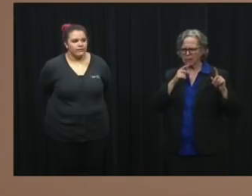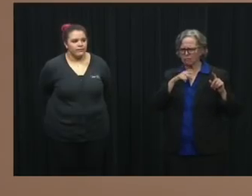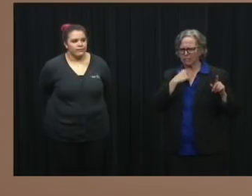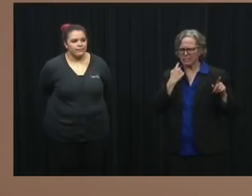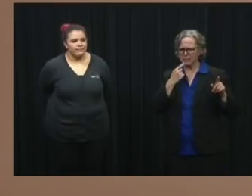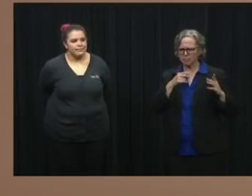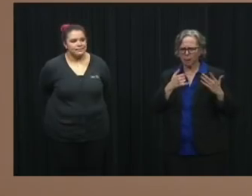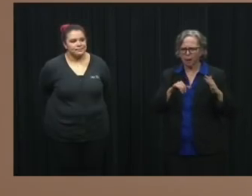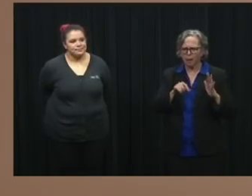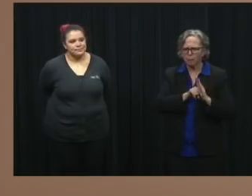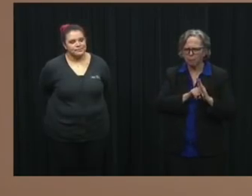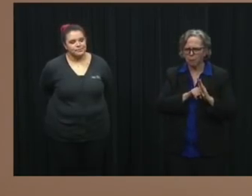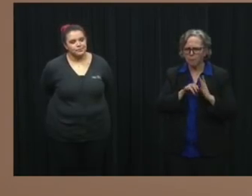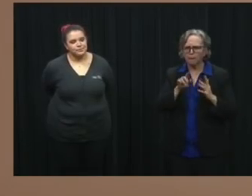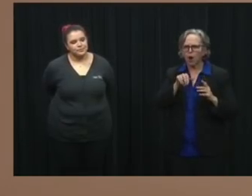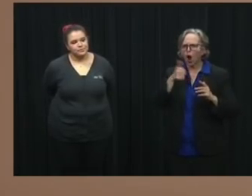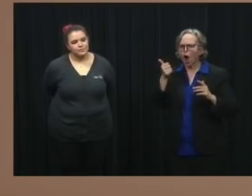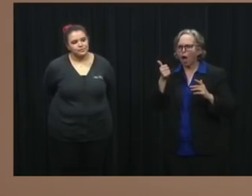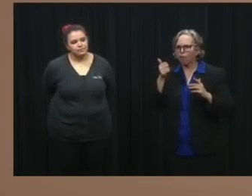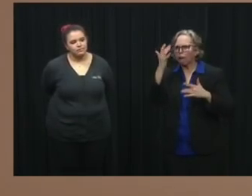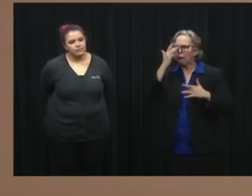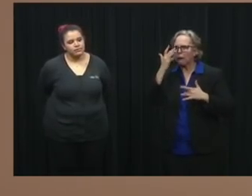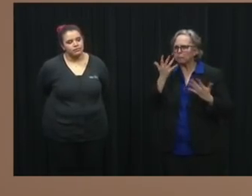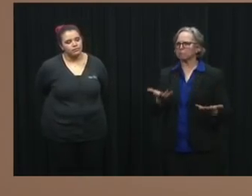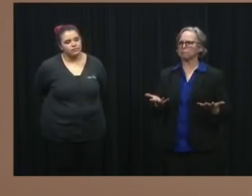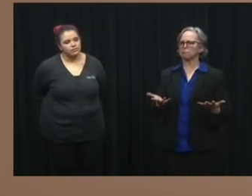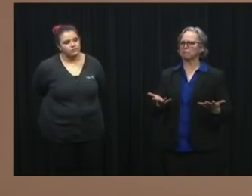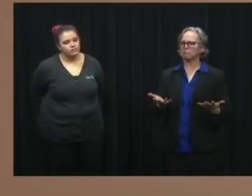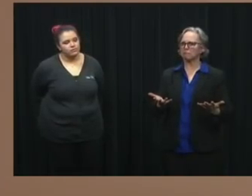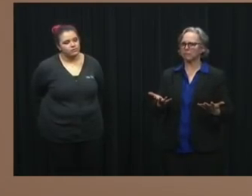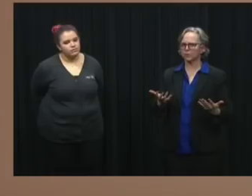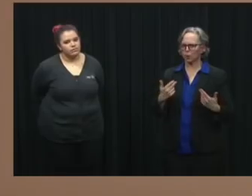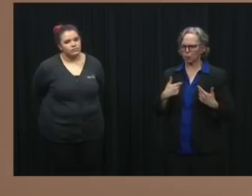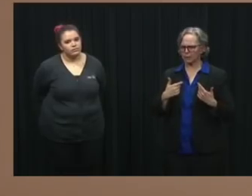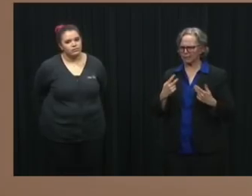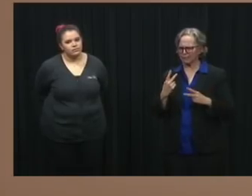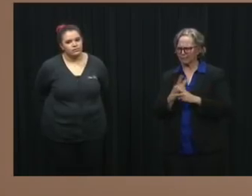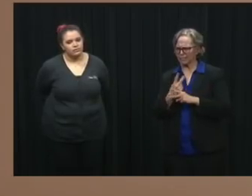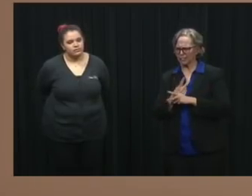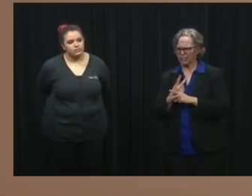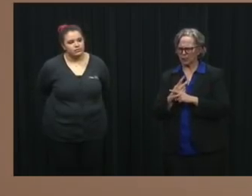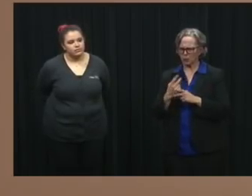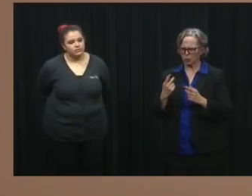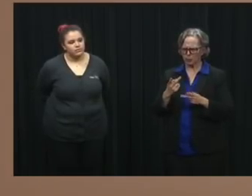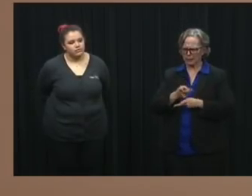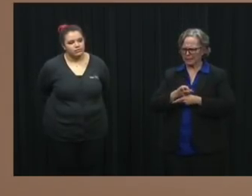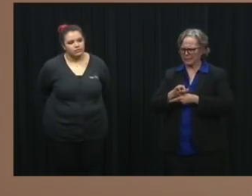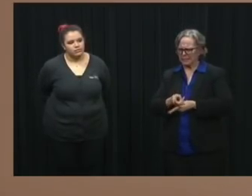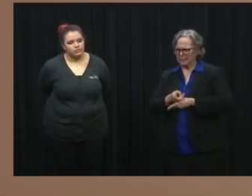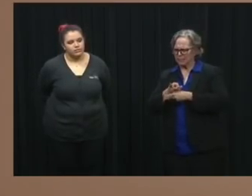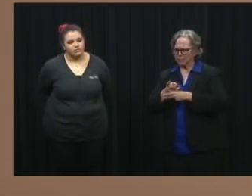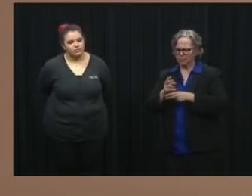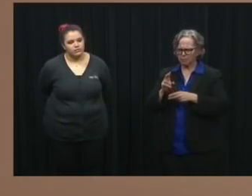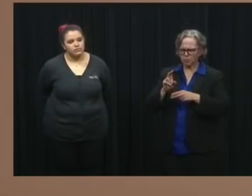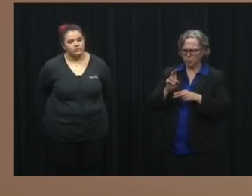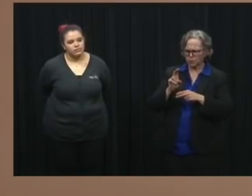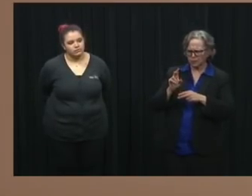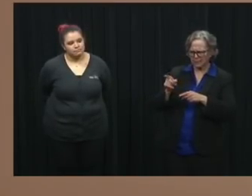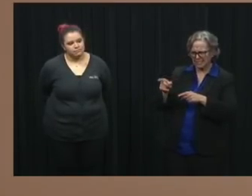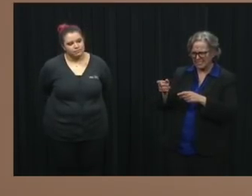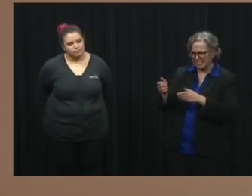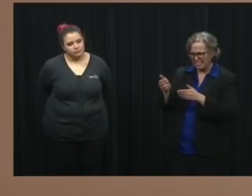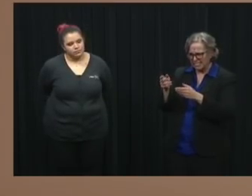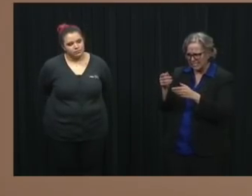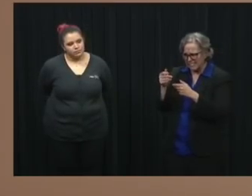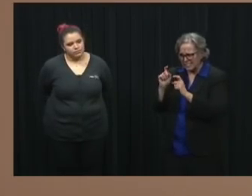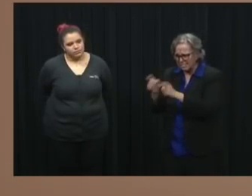else. So we're really being judicious in the use of those tests. So my guess is, as time has gone on, the shortage became more